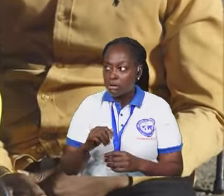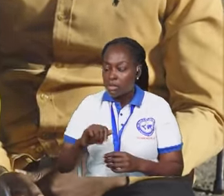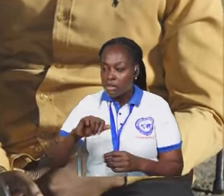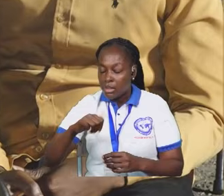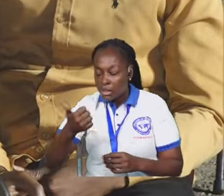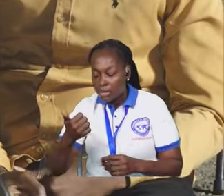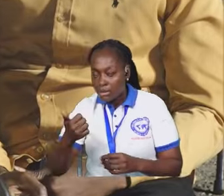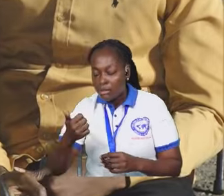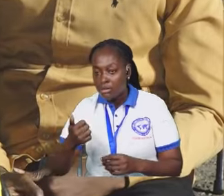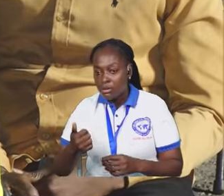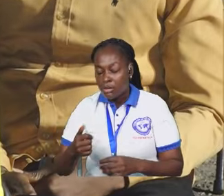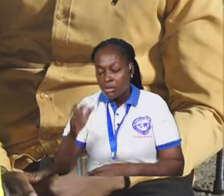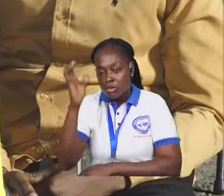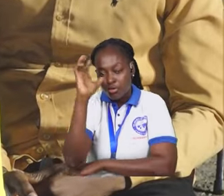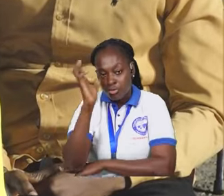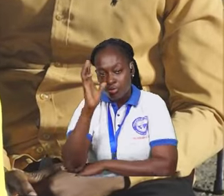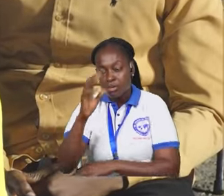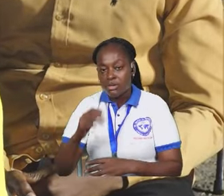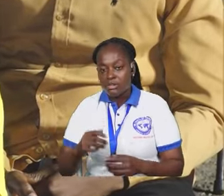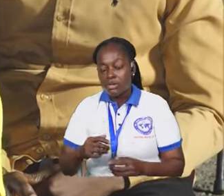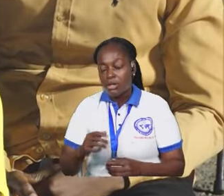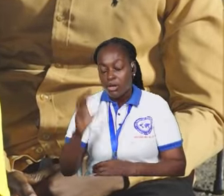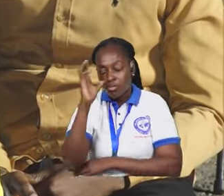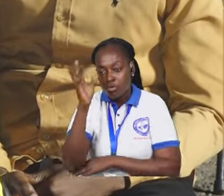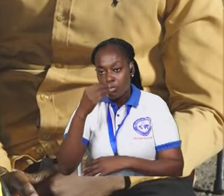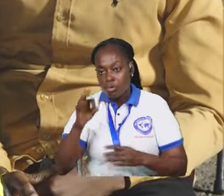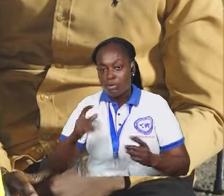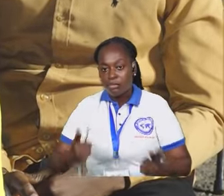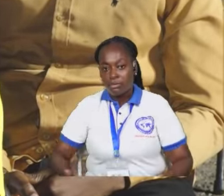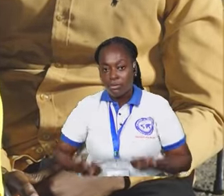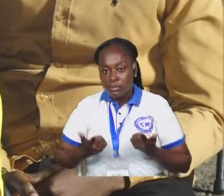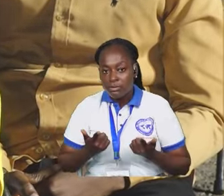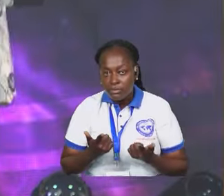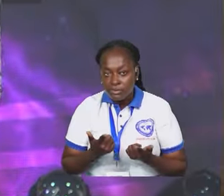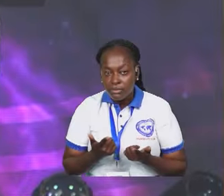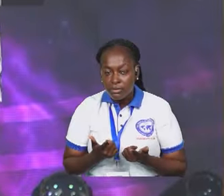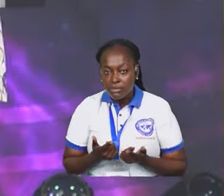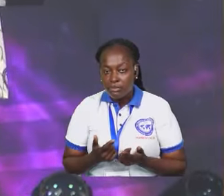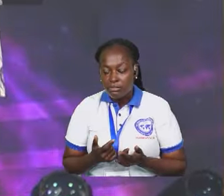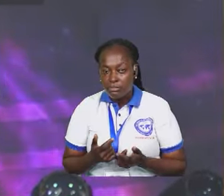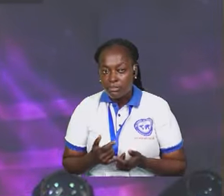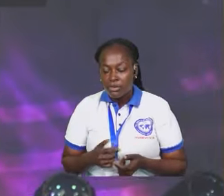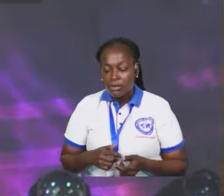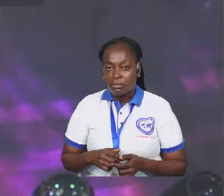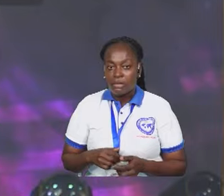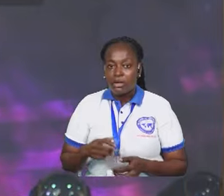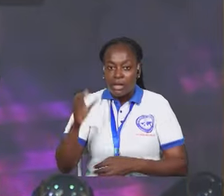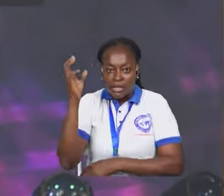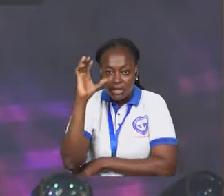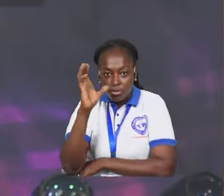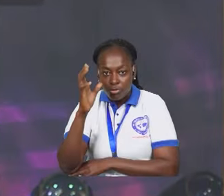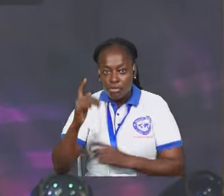other is the tree of life. And